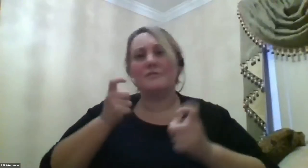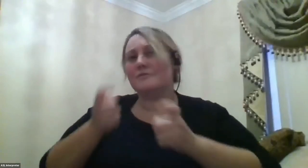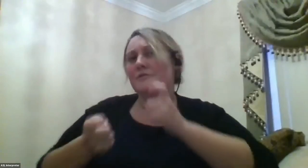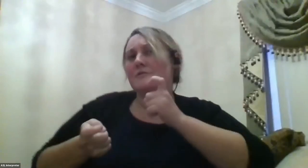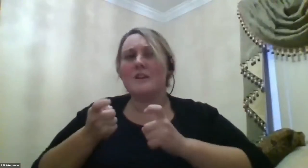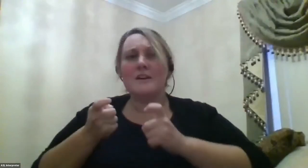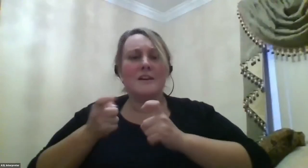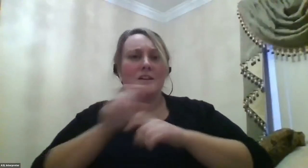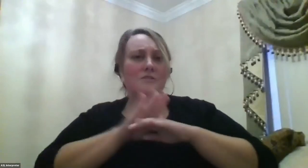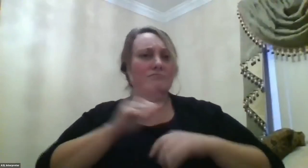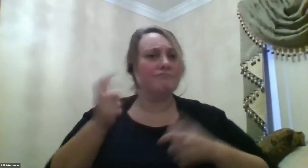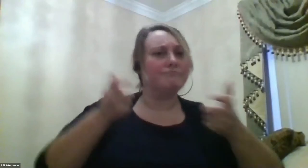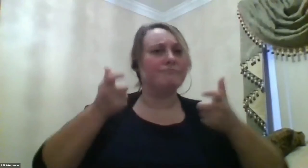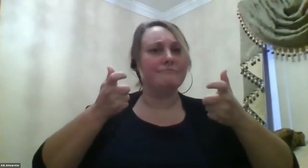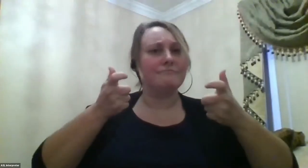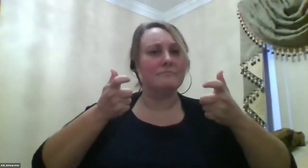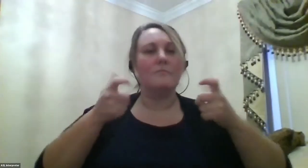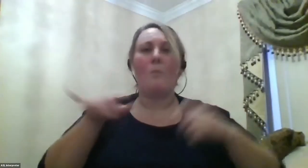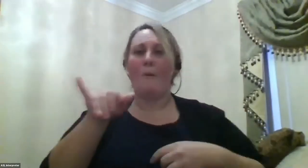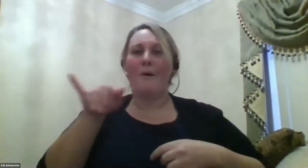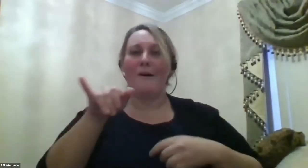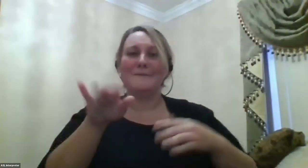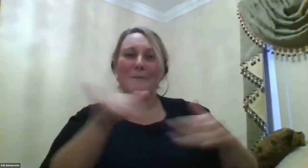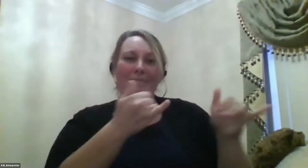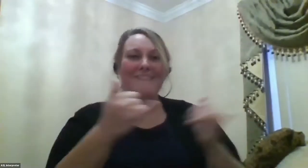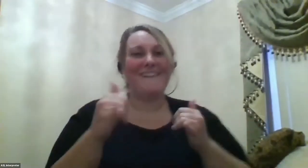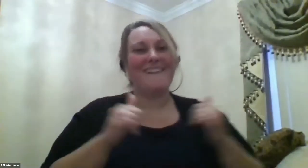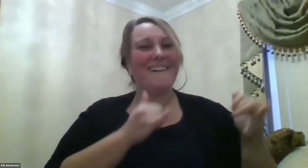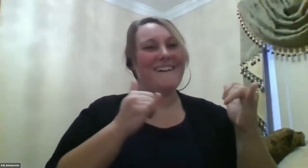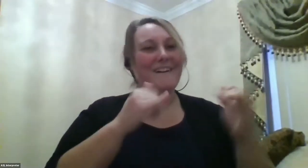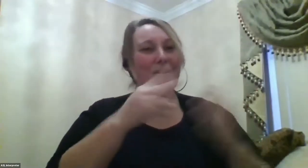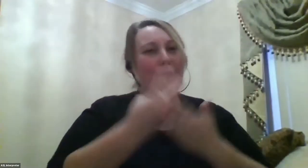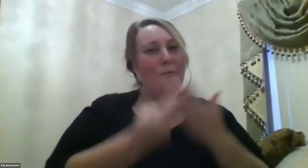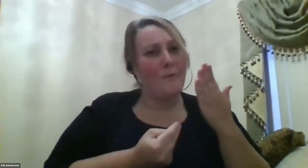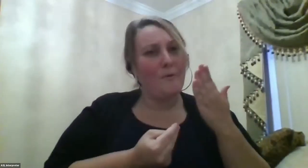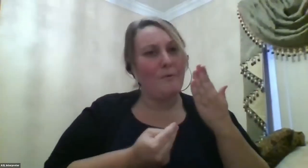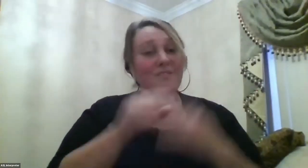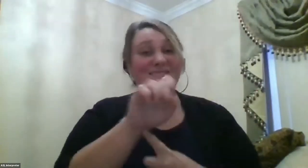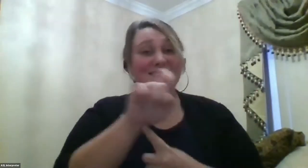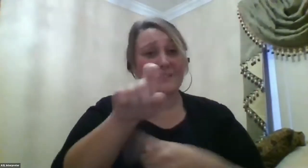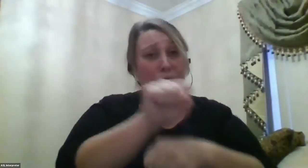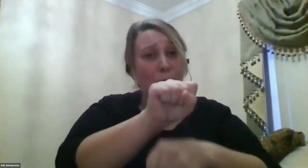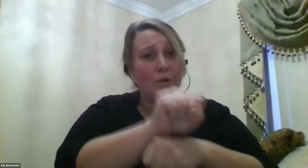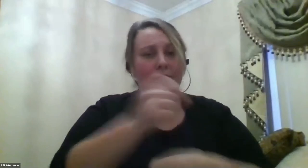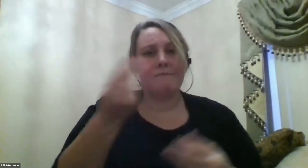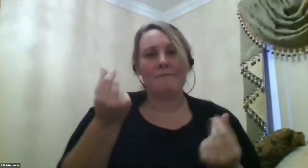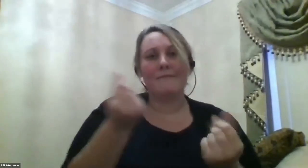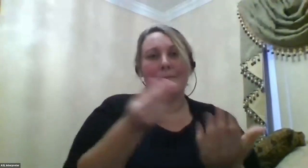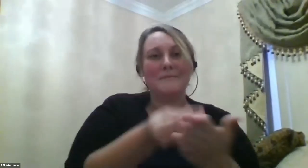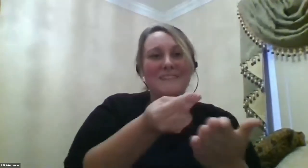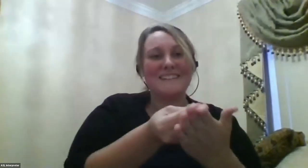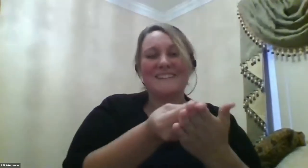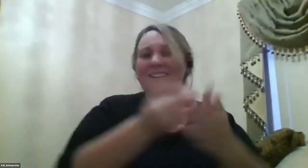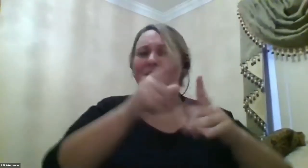domination versus submission. She talks about sex work. She talks about money. She talks about lots of, of